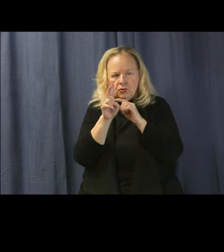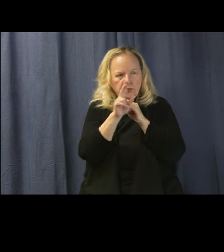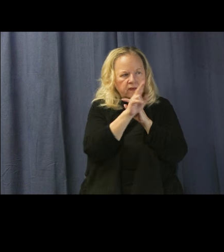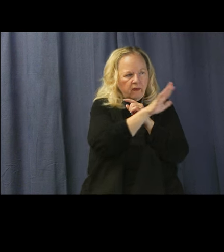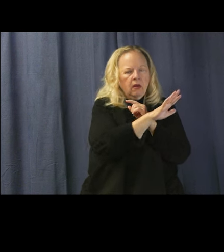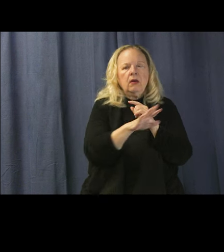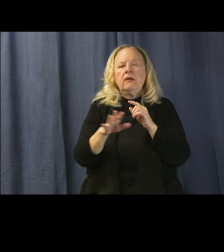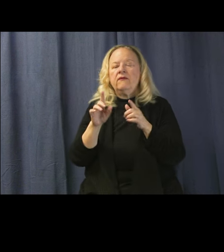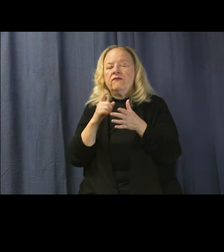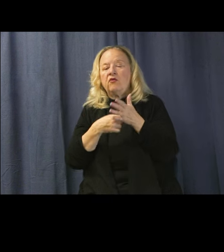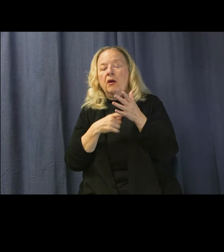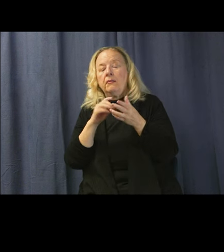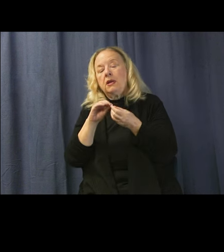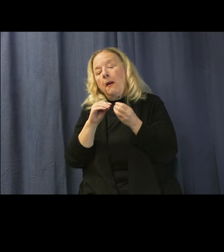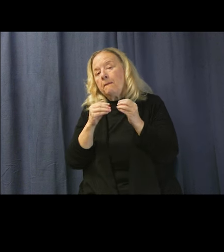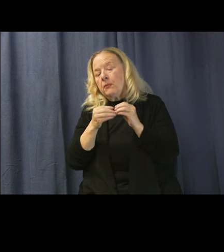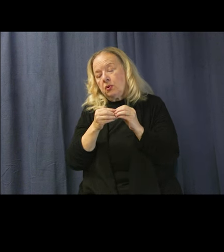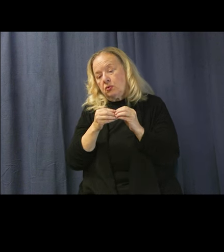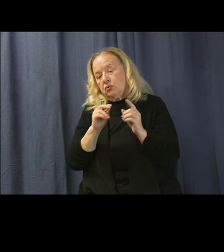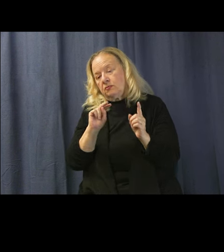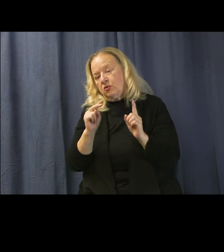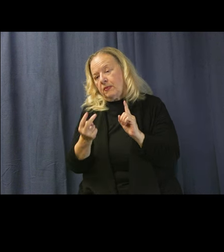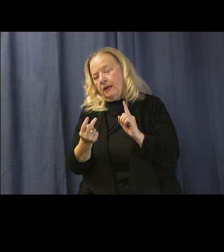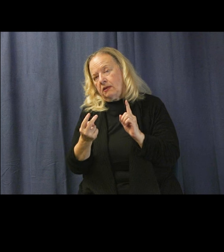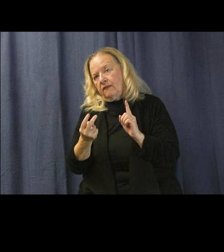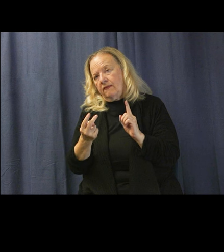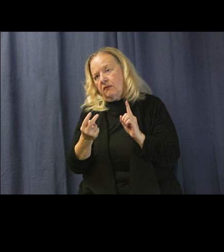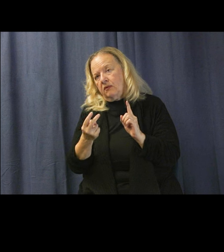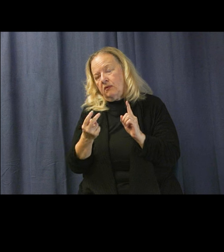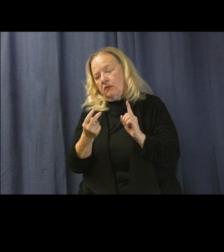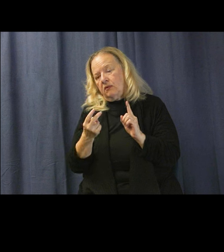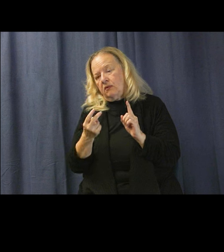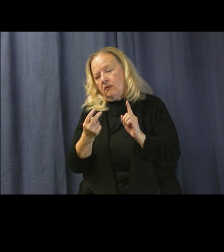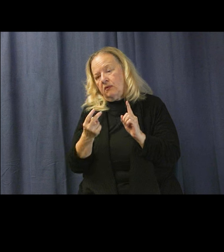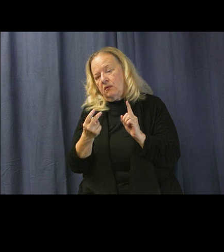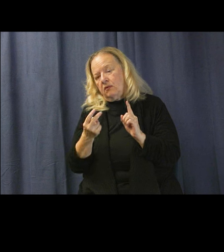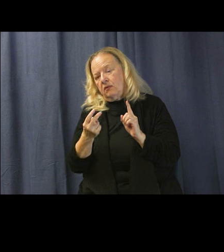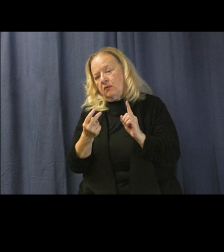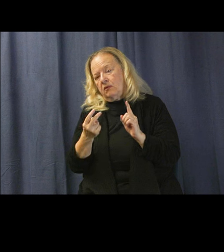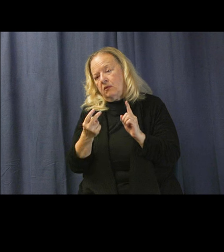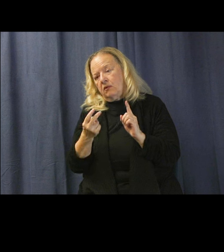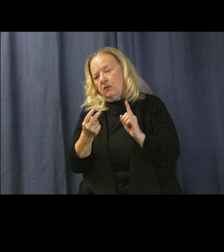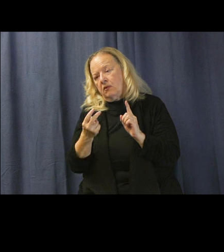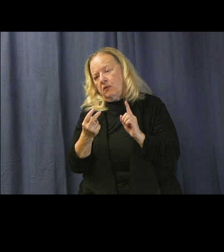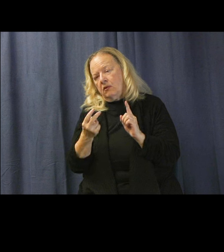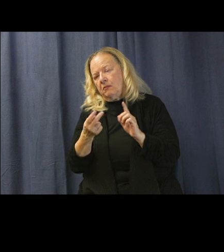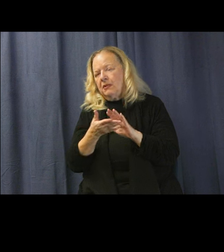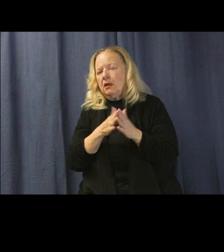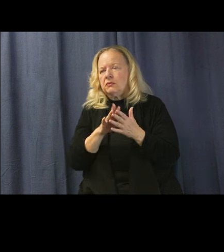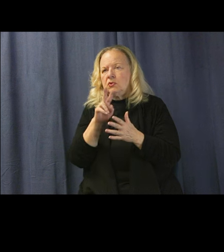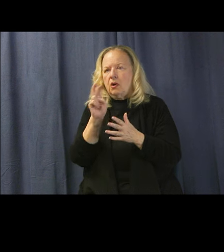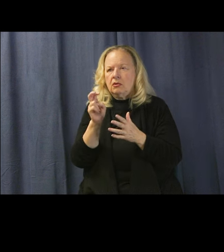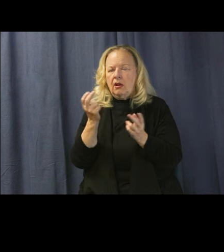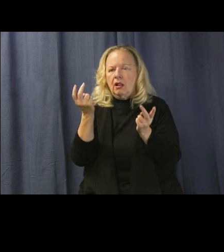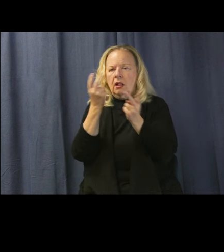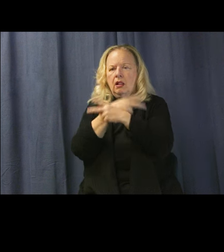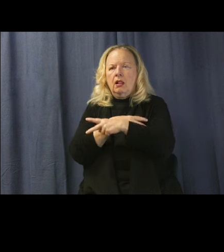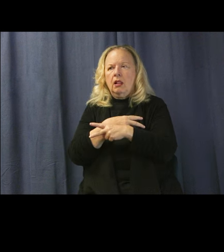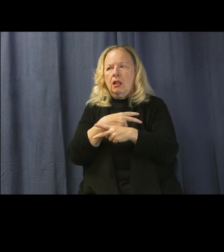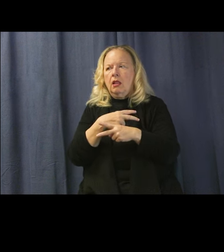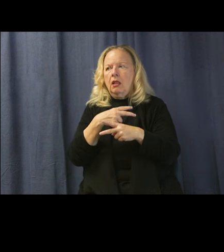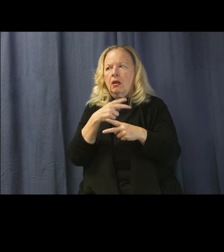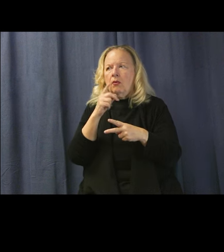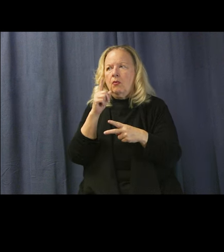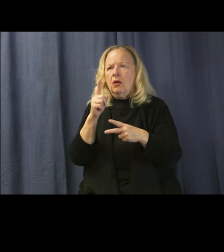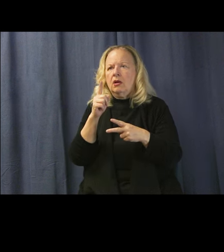a numerical point of view, base stays 2, but the race becomes 200. Aleph stays